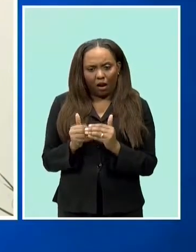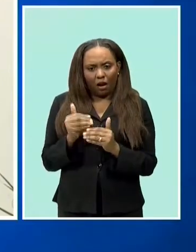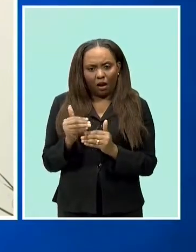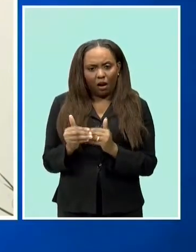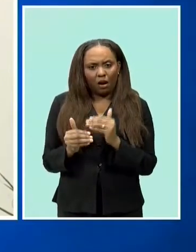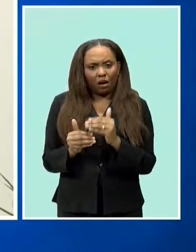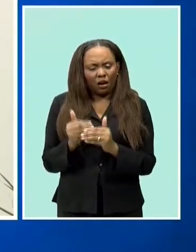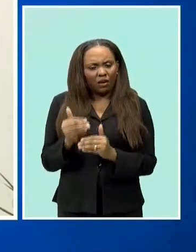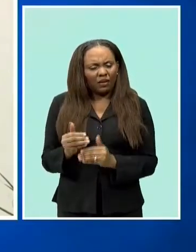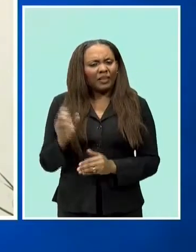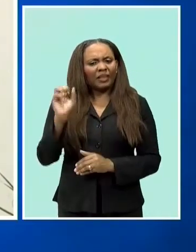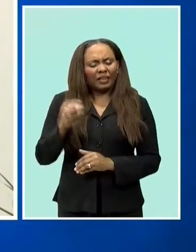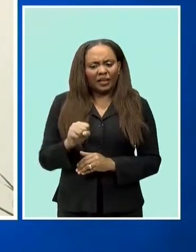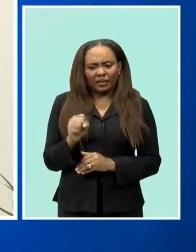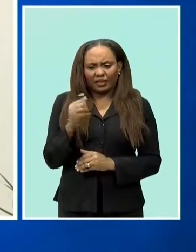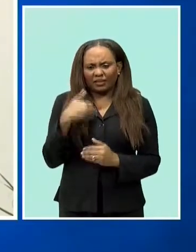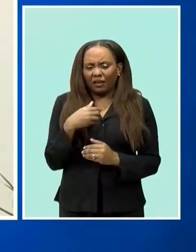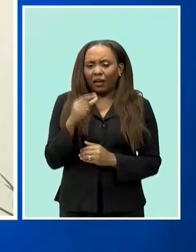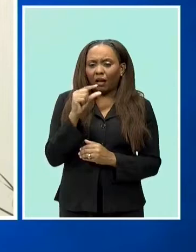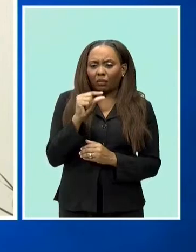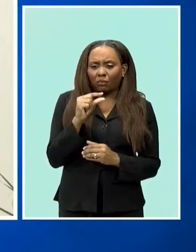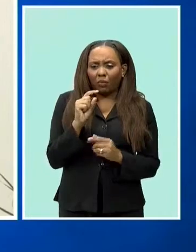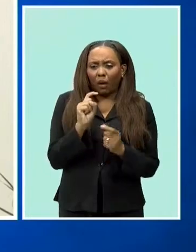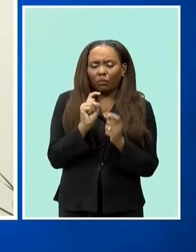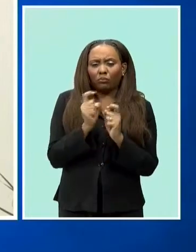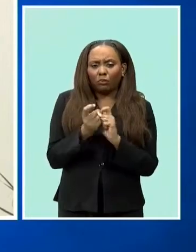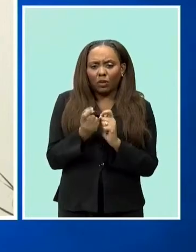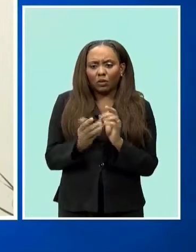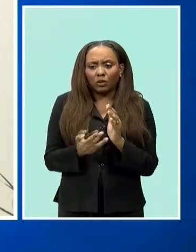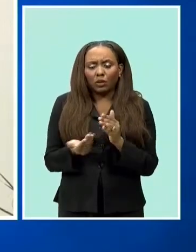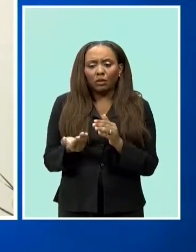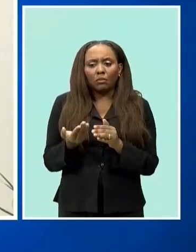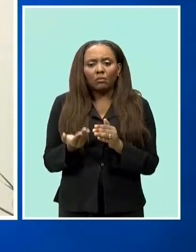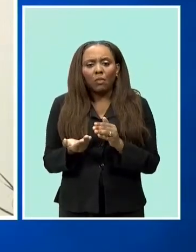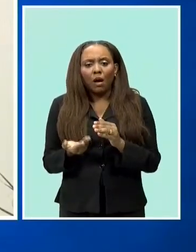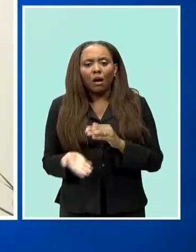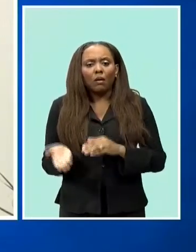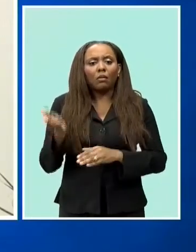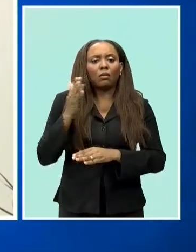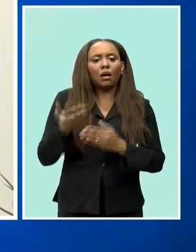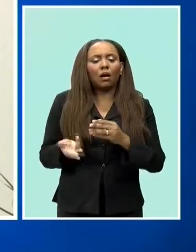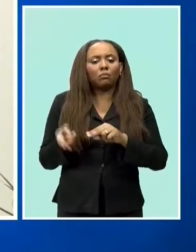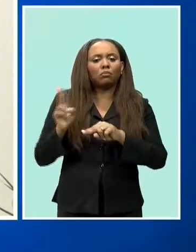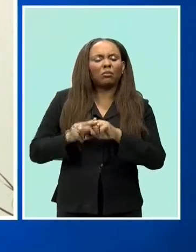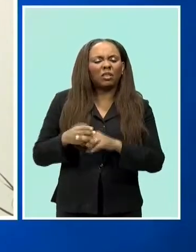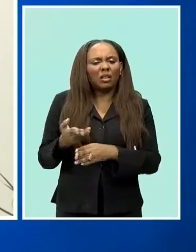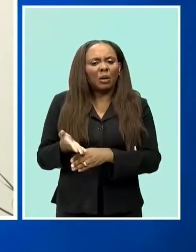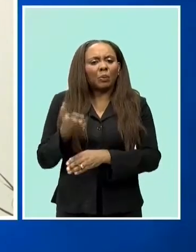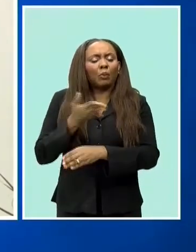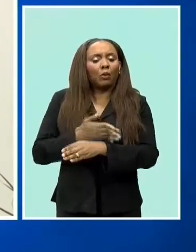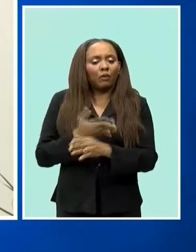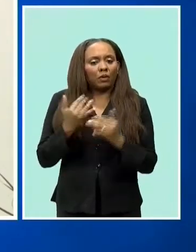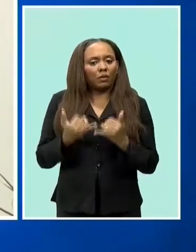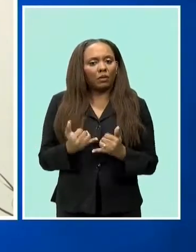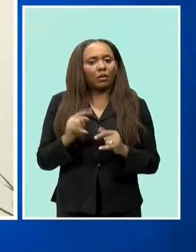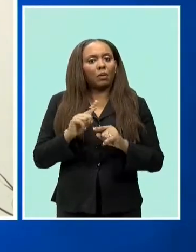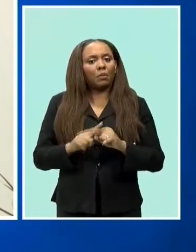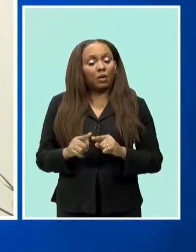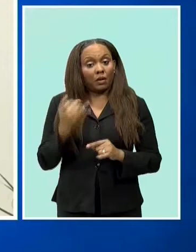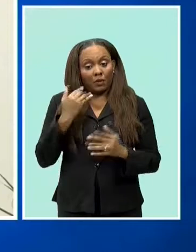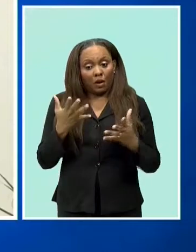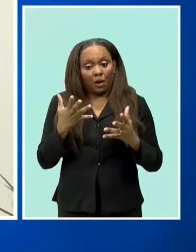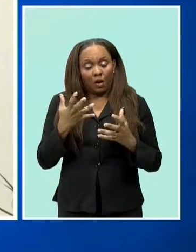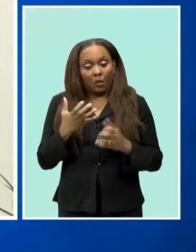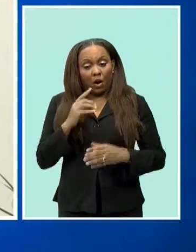step, you would be foolish to believe that you can stop the course of antibiotics before the